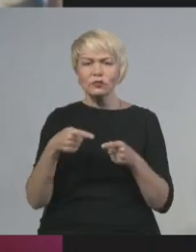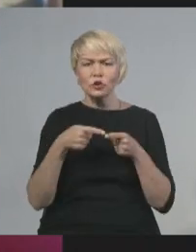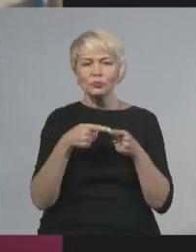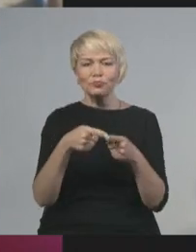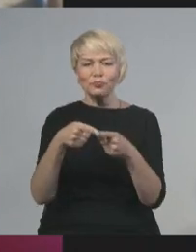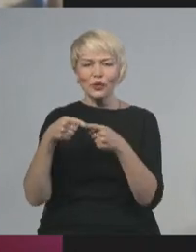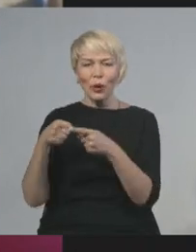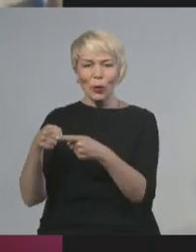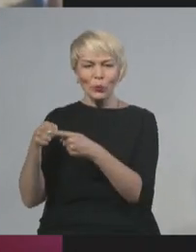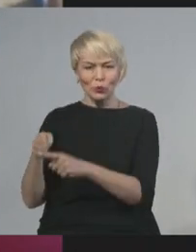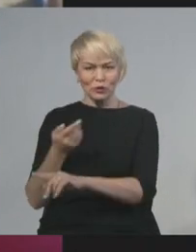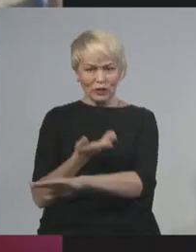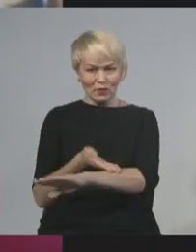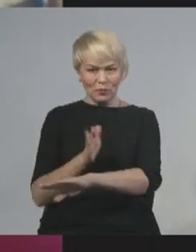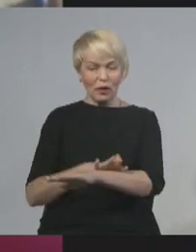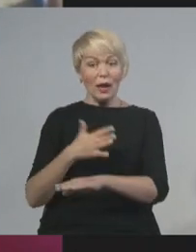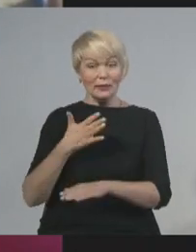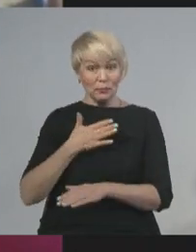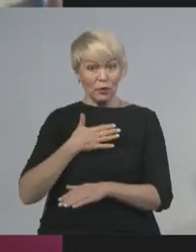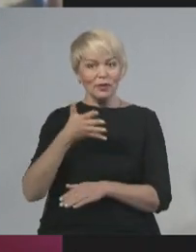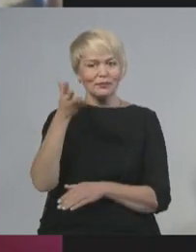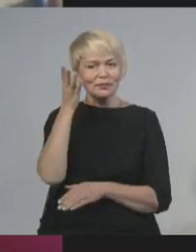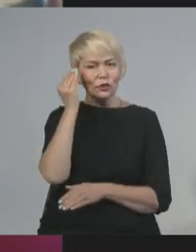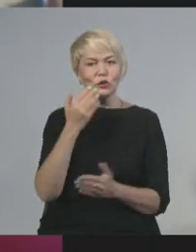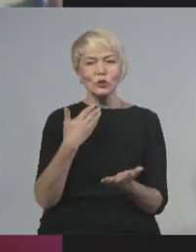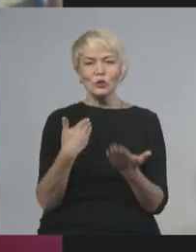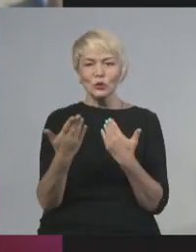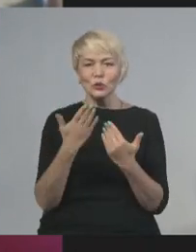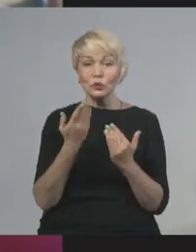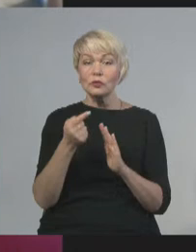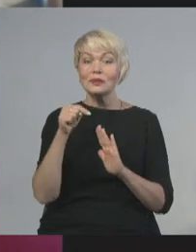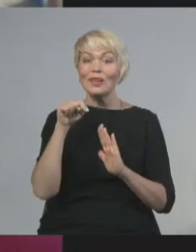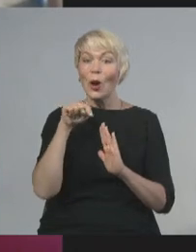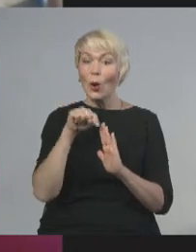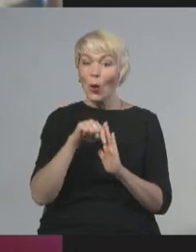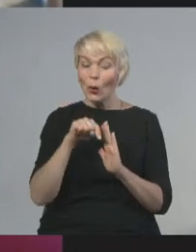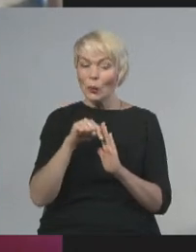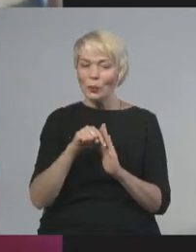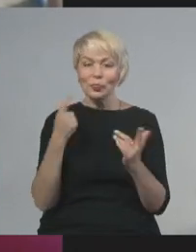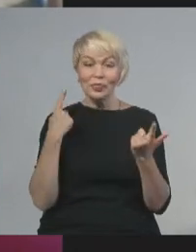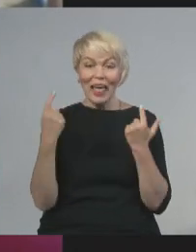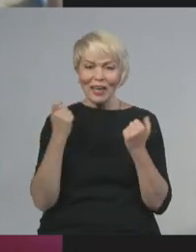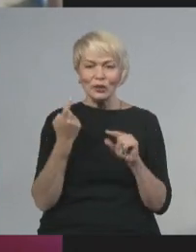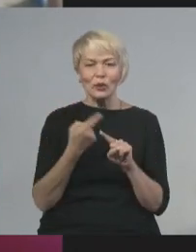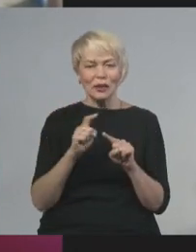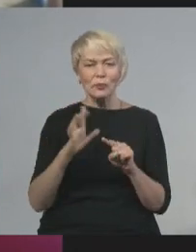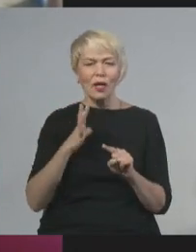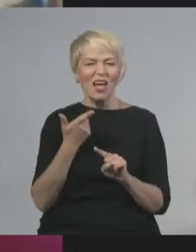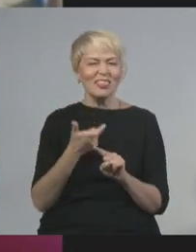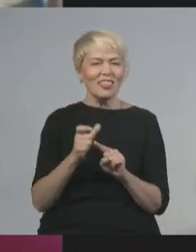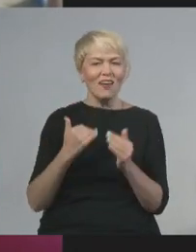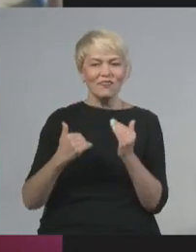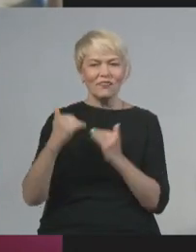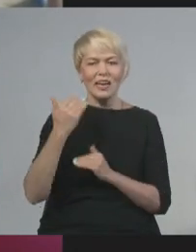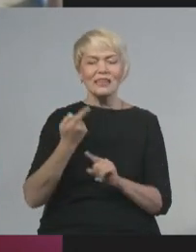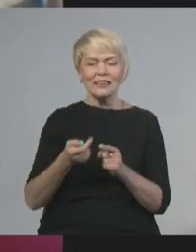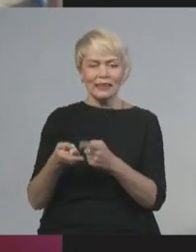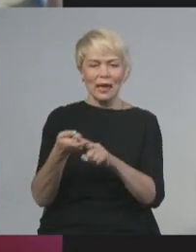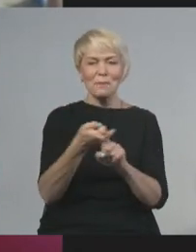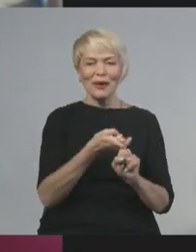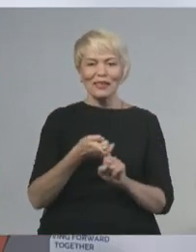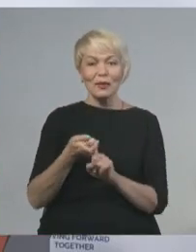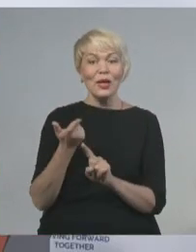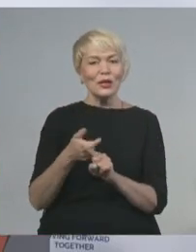of content this was uh this was the the biggest plus of this pandemic thank you ivana and